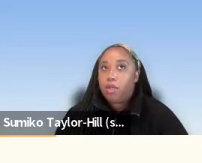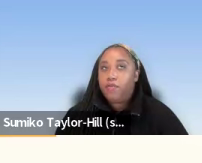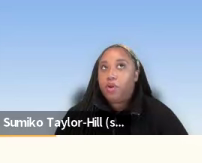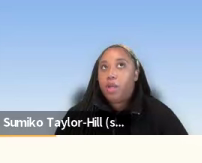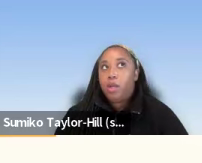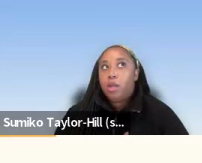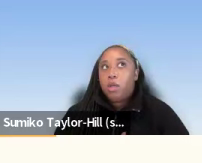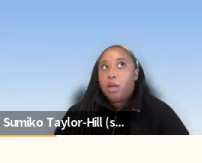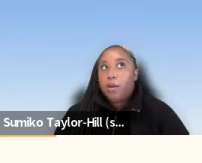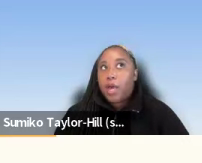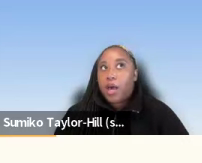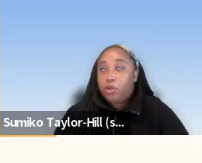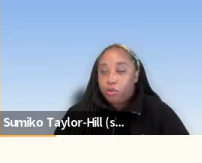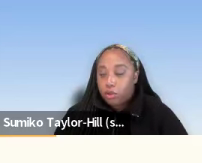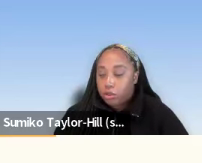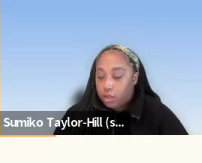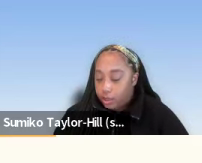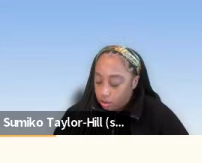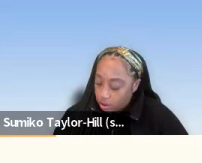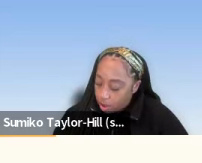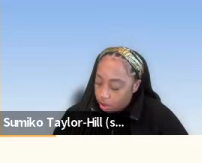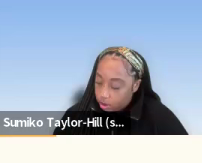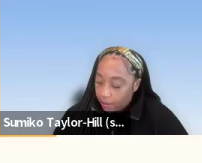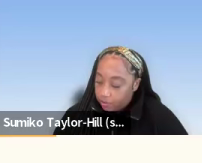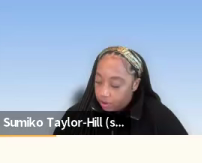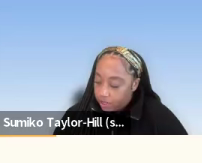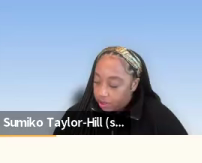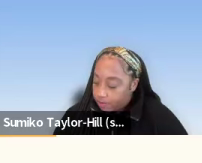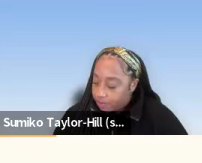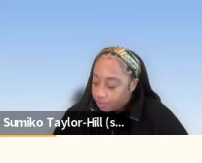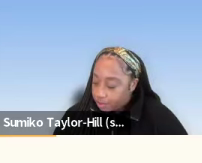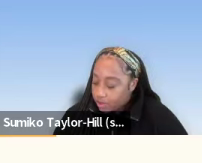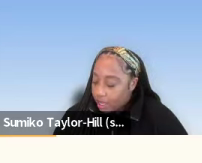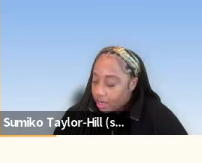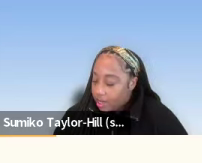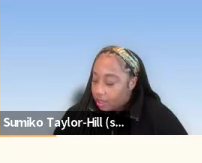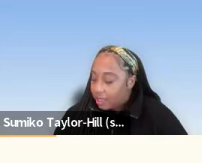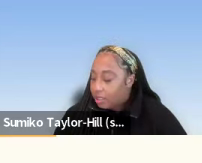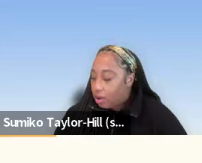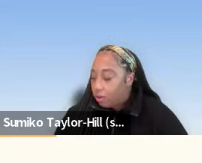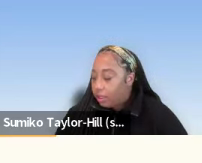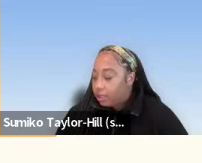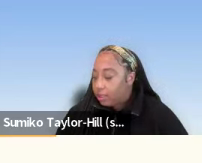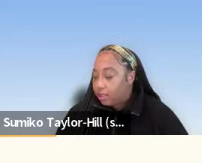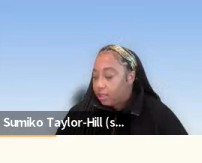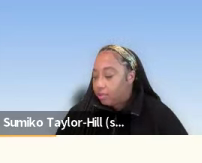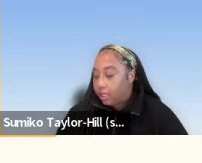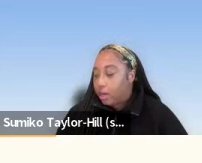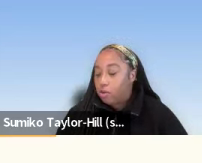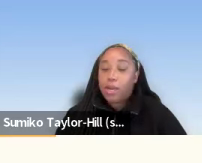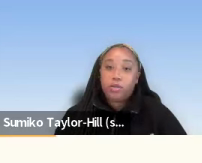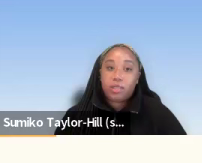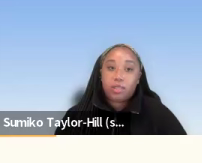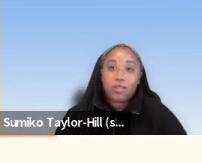about all the different avenues to that type of service. And then lastly, holding the